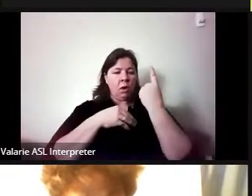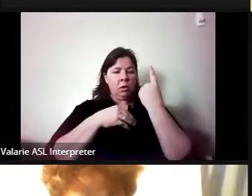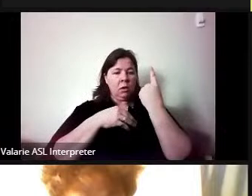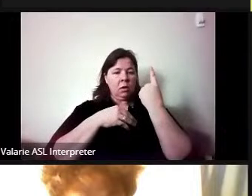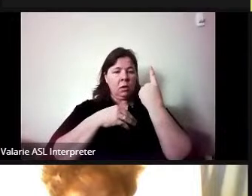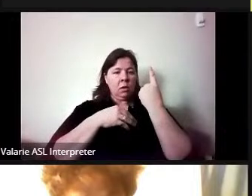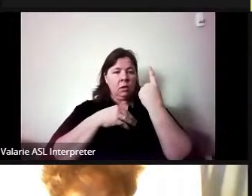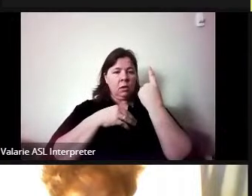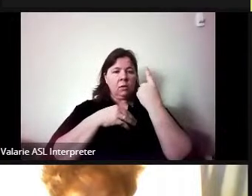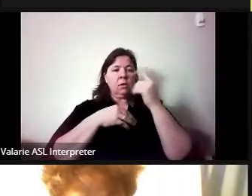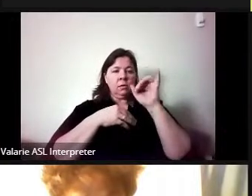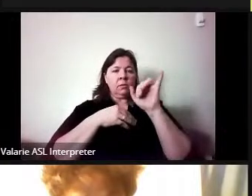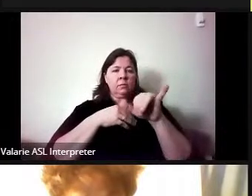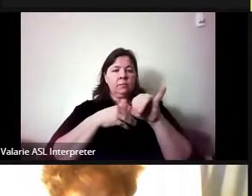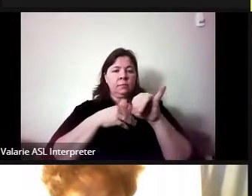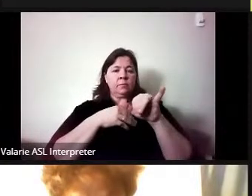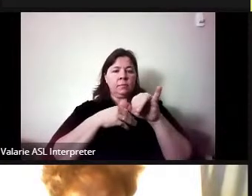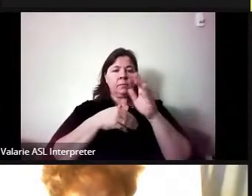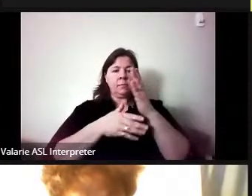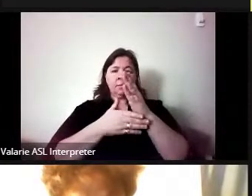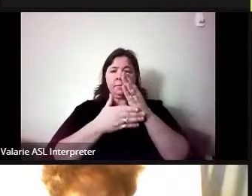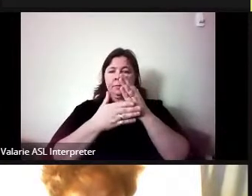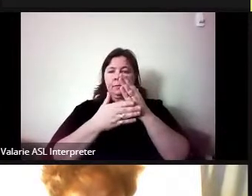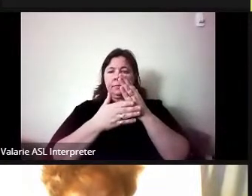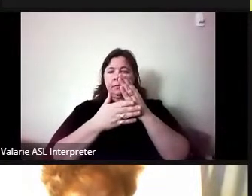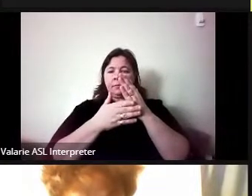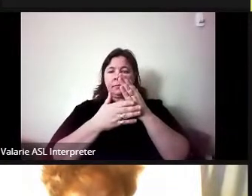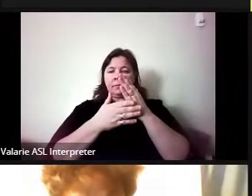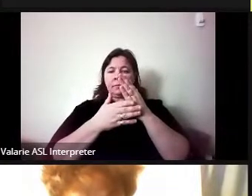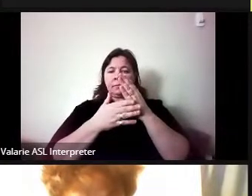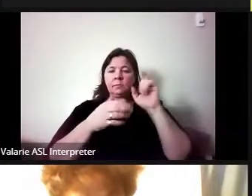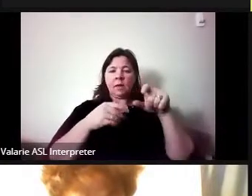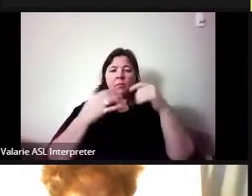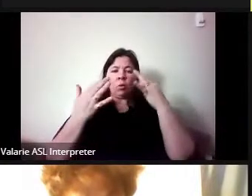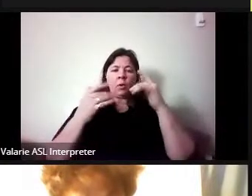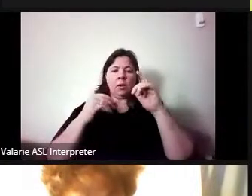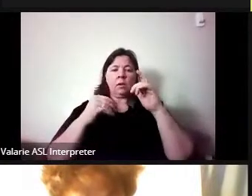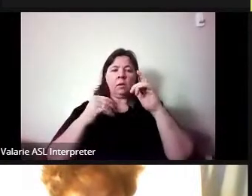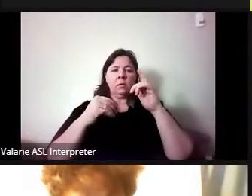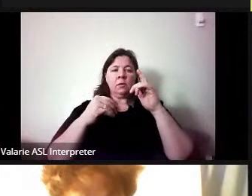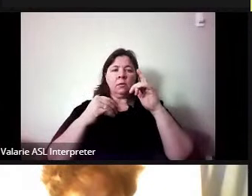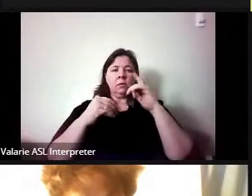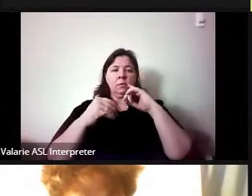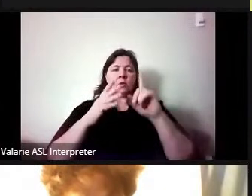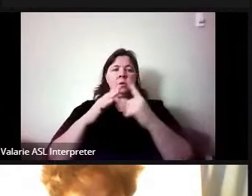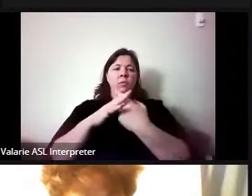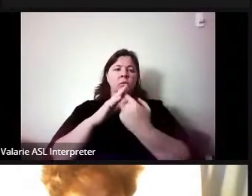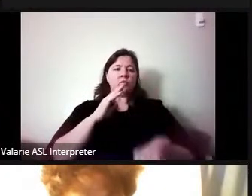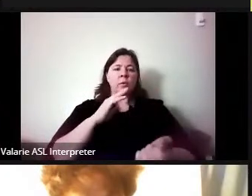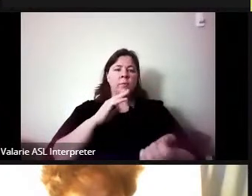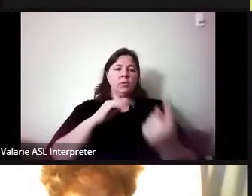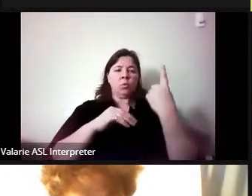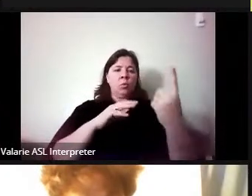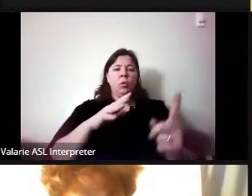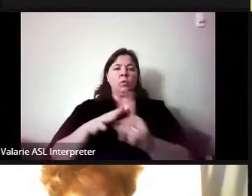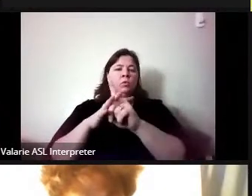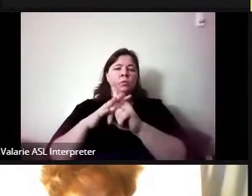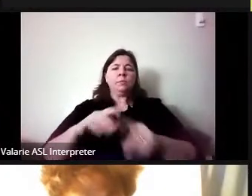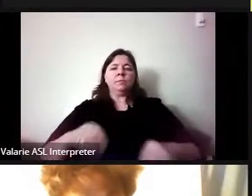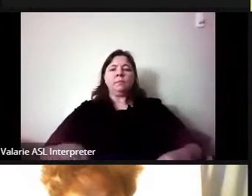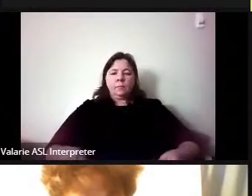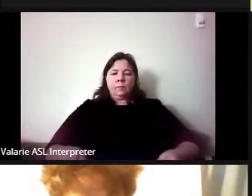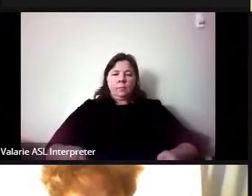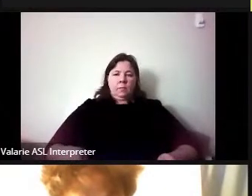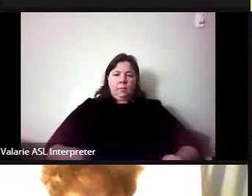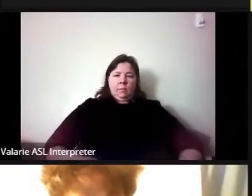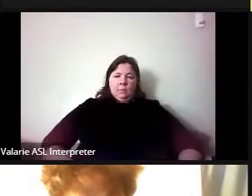Yeah, it appears it fluctuates. Sometimes it hits and then somebody drops out and one. So I'm not sure. So